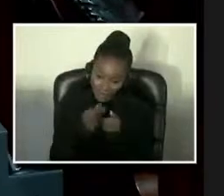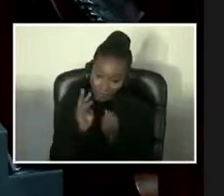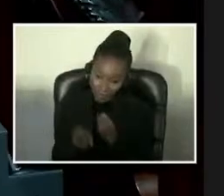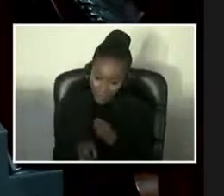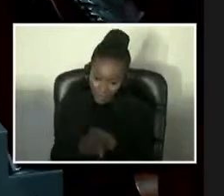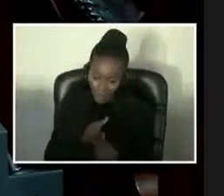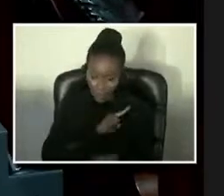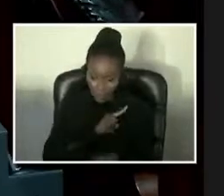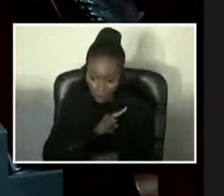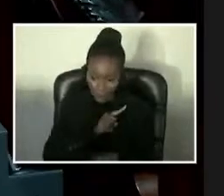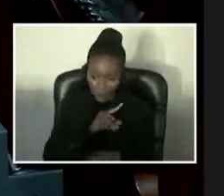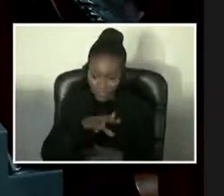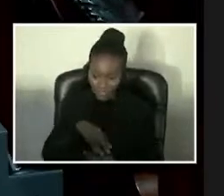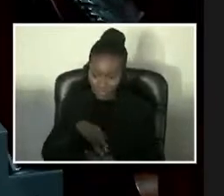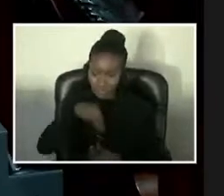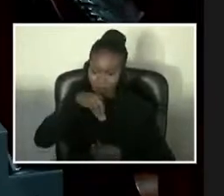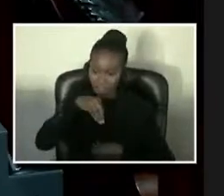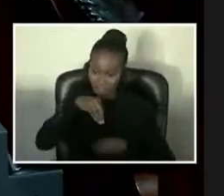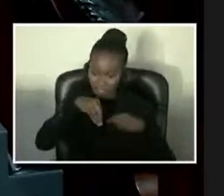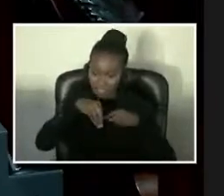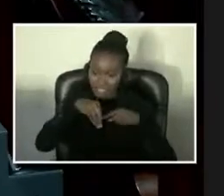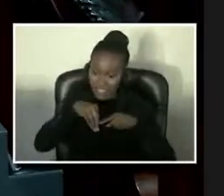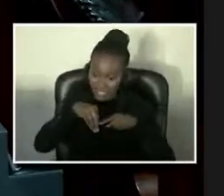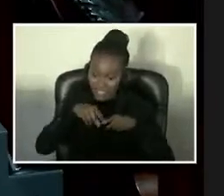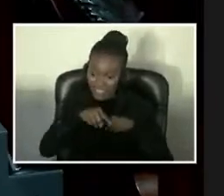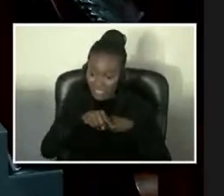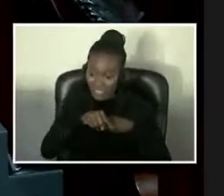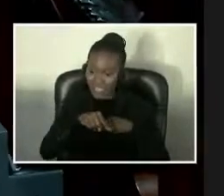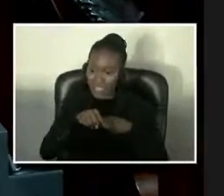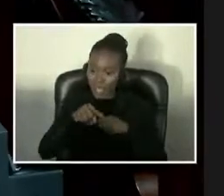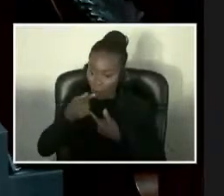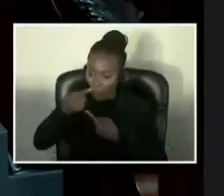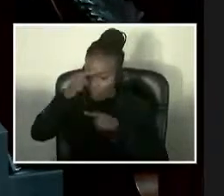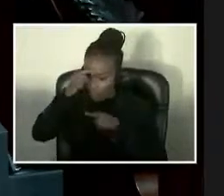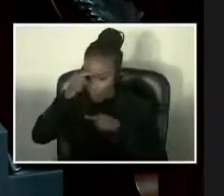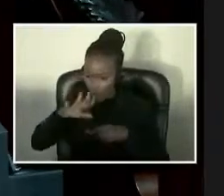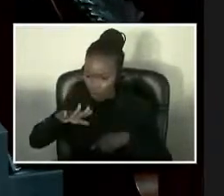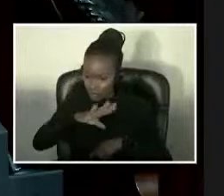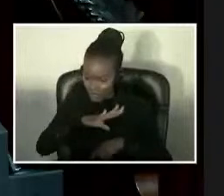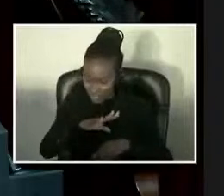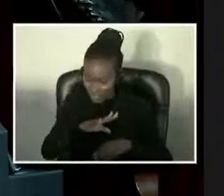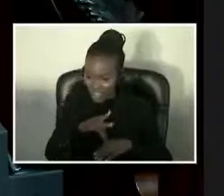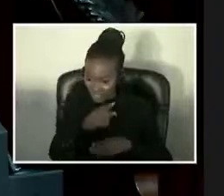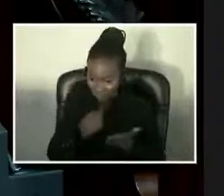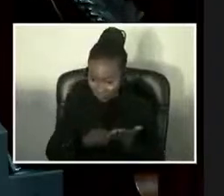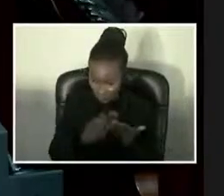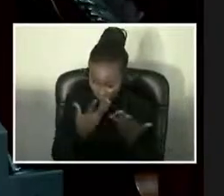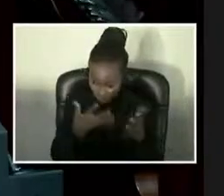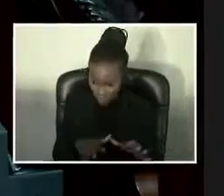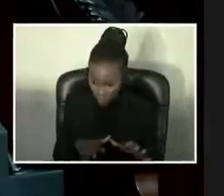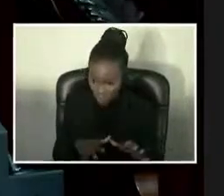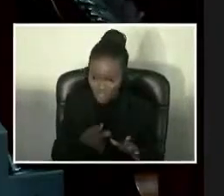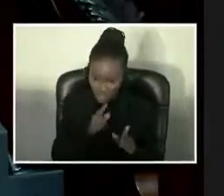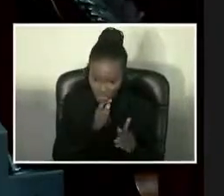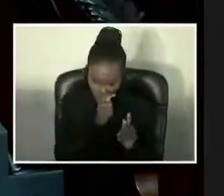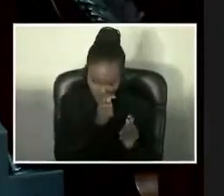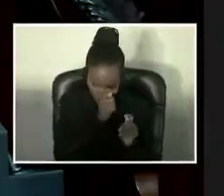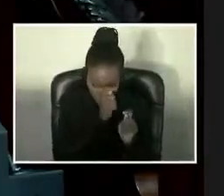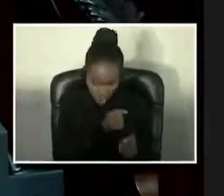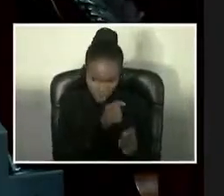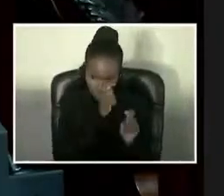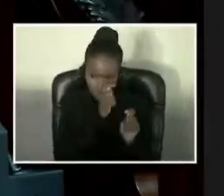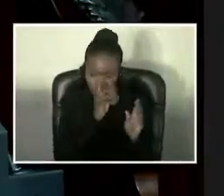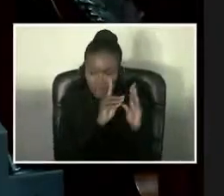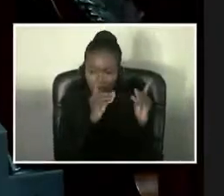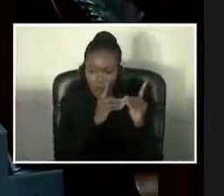the spirit a portfolio committee had spoken to in relation to budget cuts acknowledging that the department is not doing